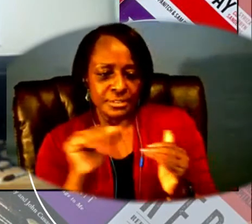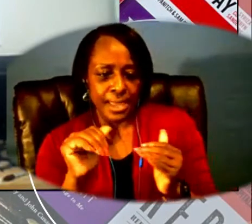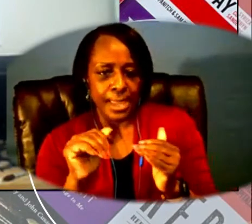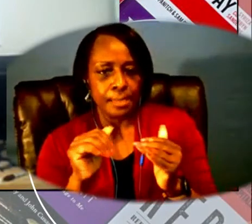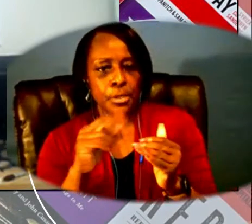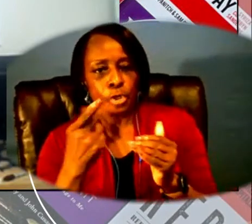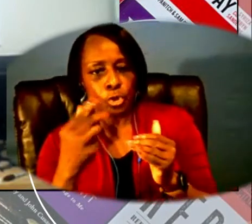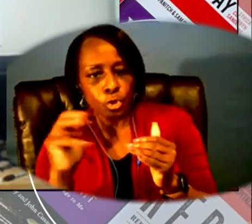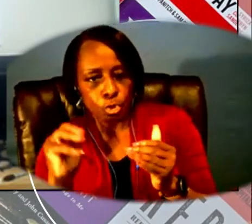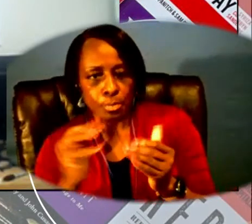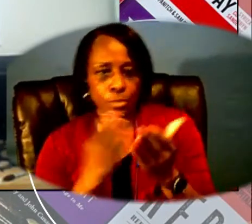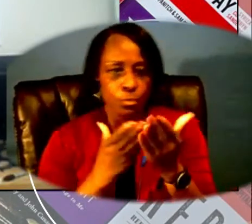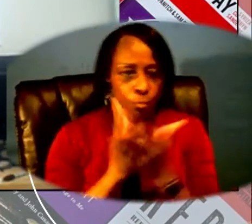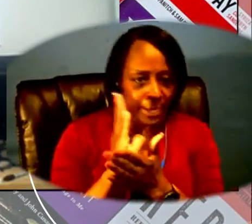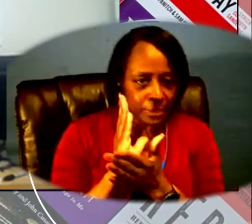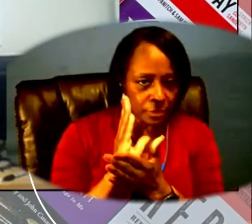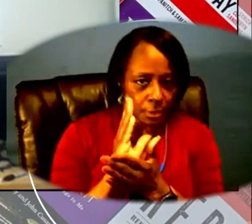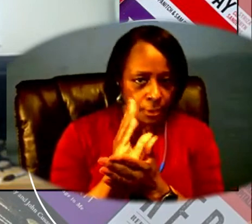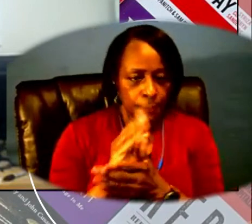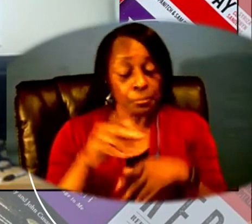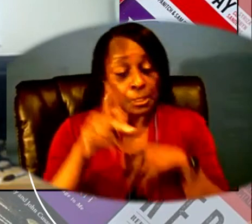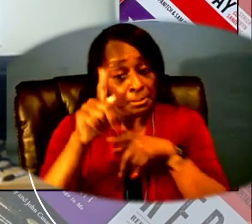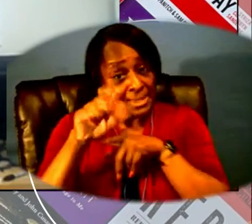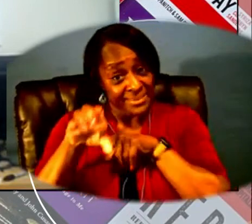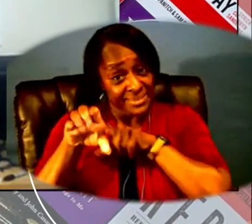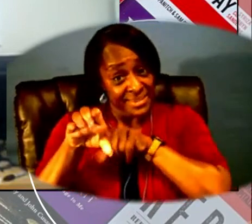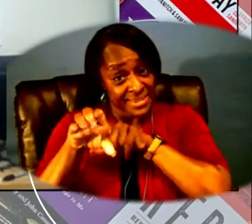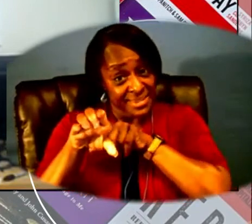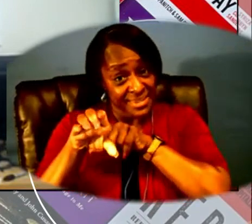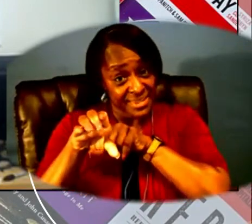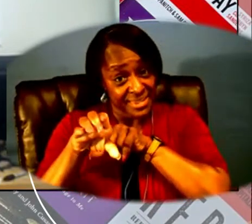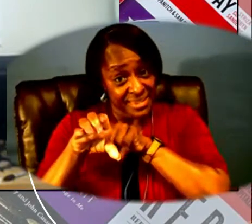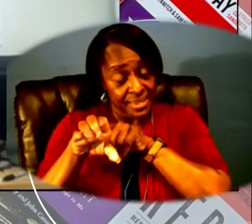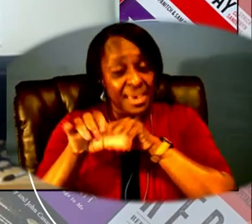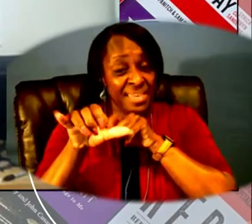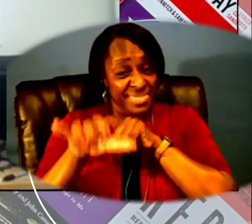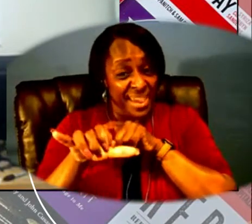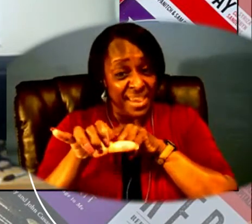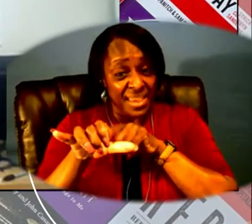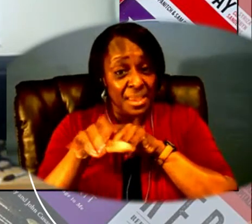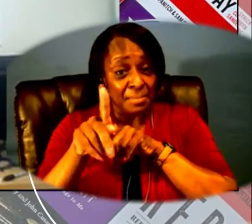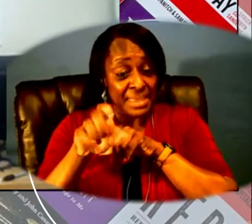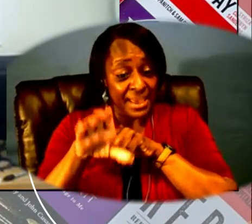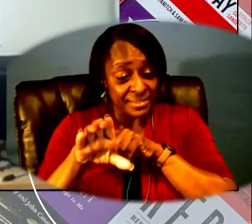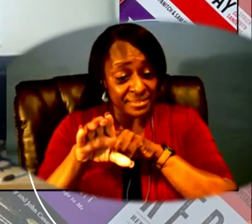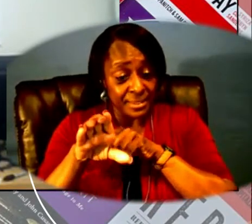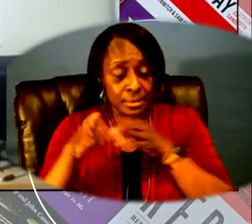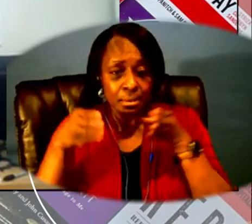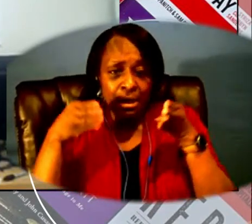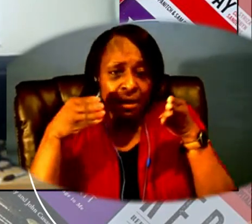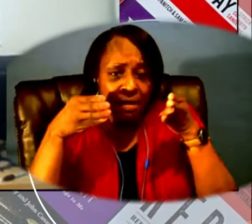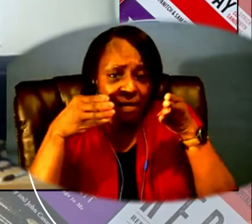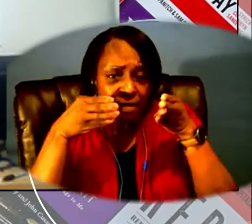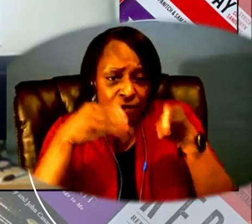treatment. And the PIC is predominantly targeting